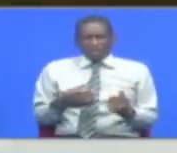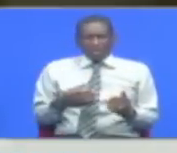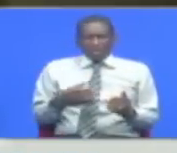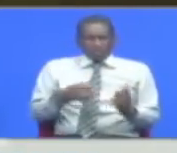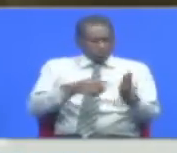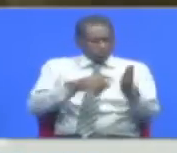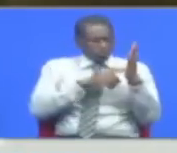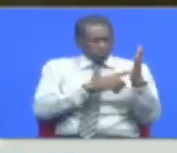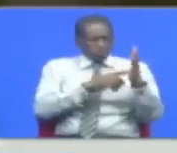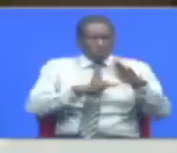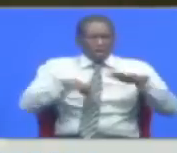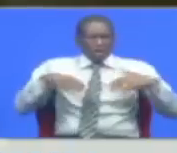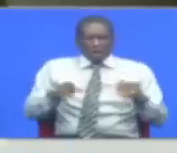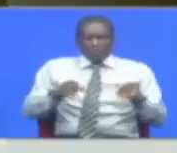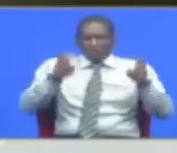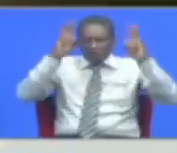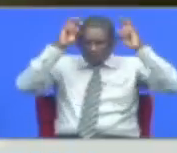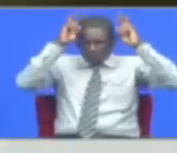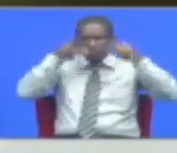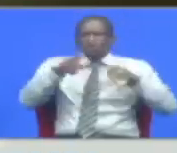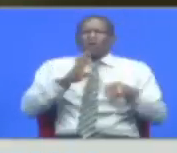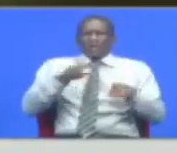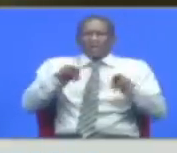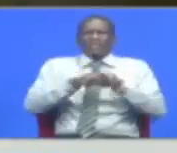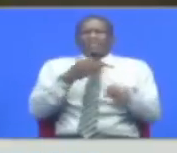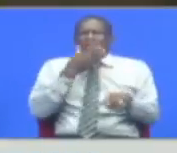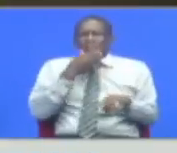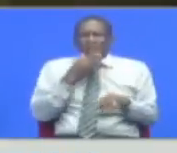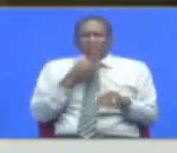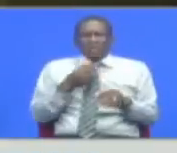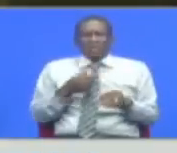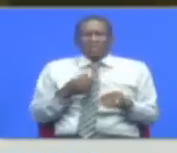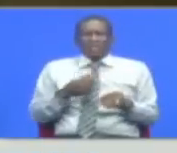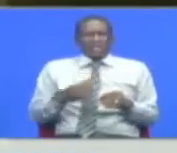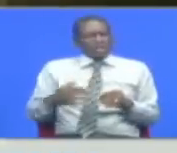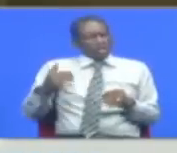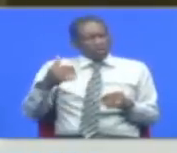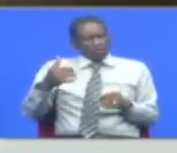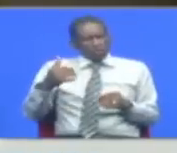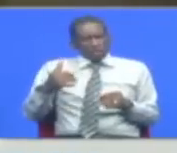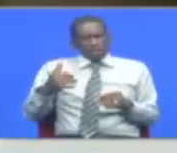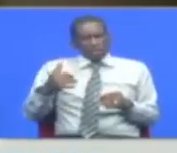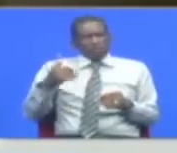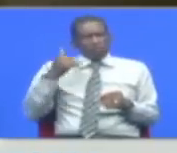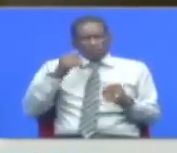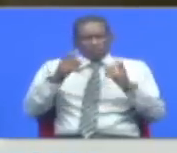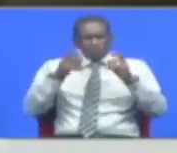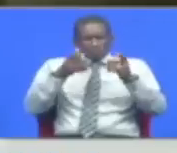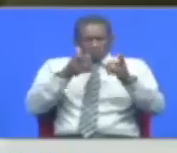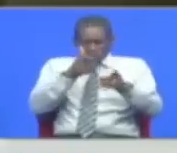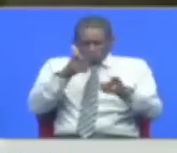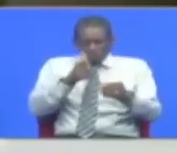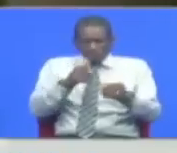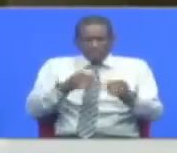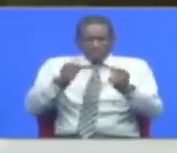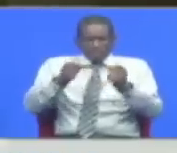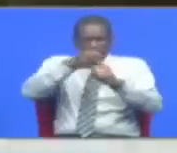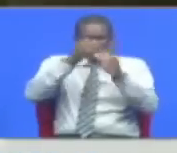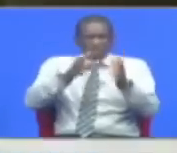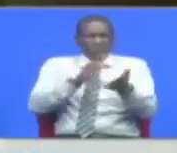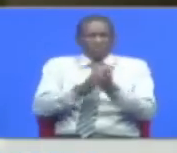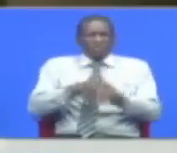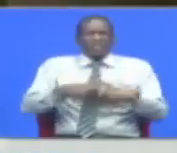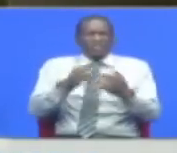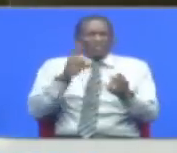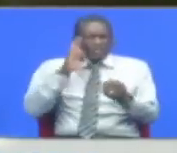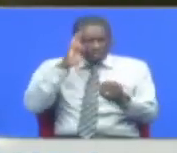show how evil you are as a man. In this cell phone footage shared by Mwangi, the activist, without giving any reasons,